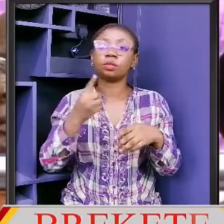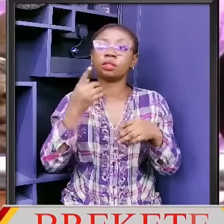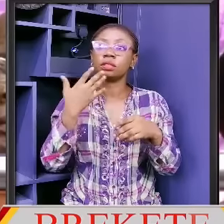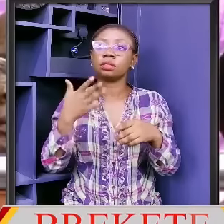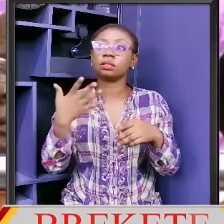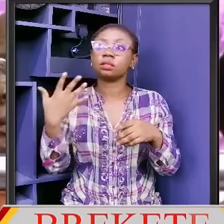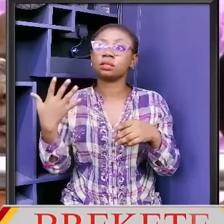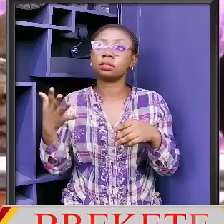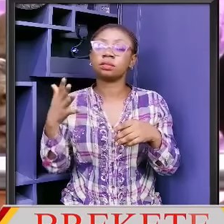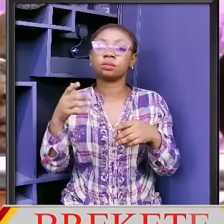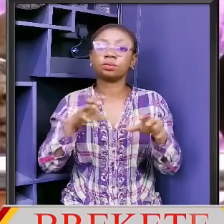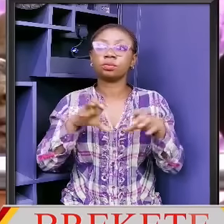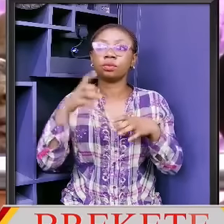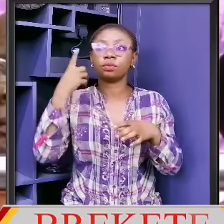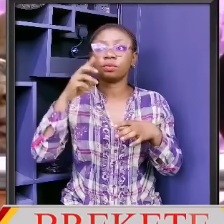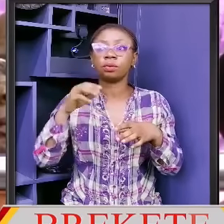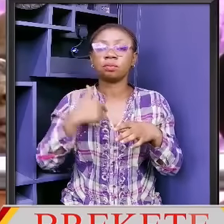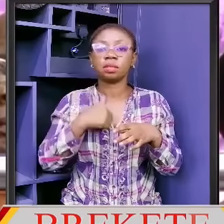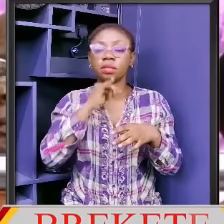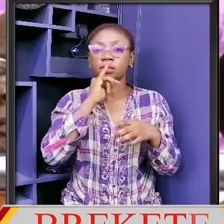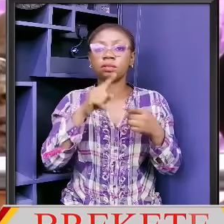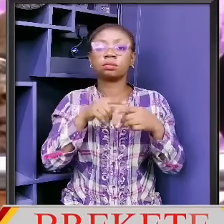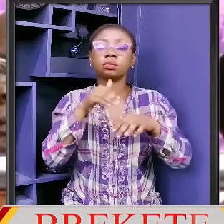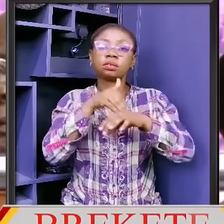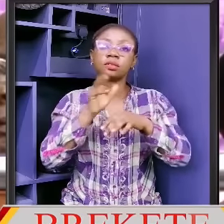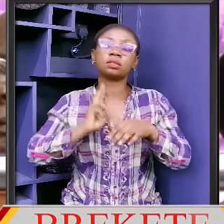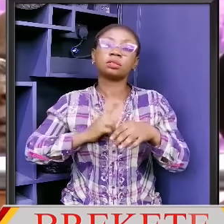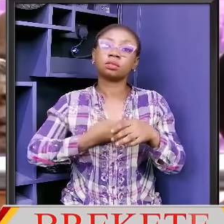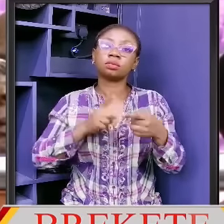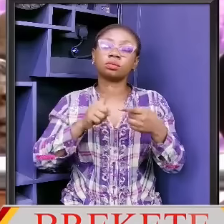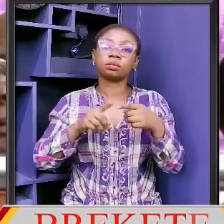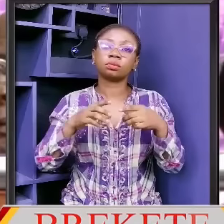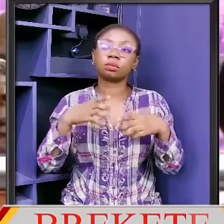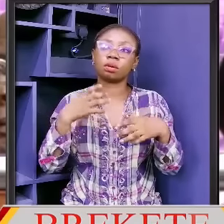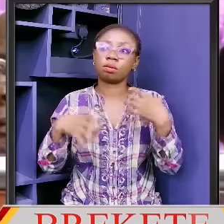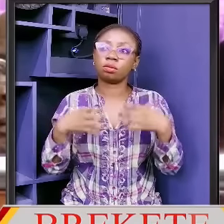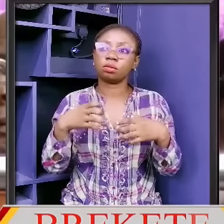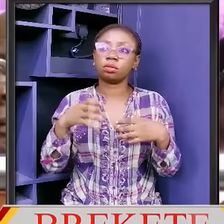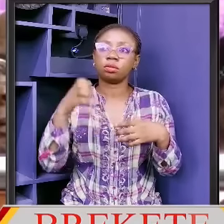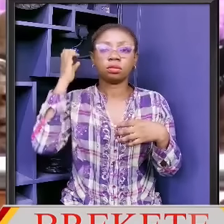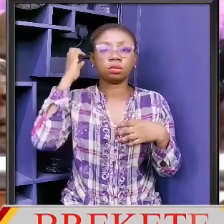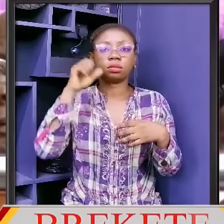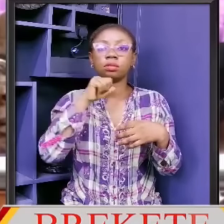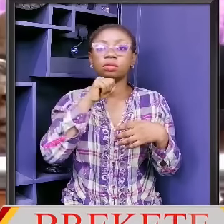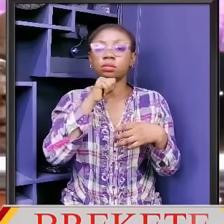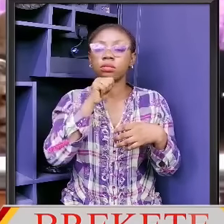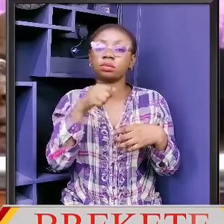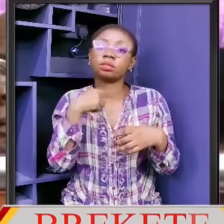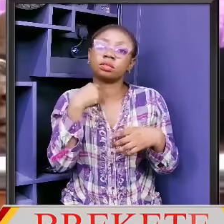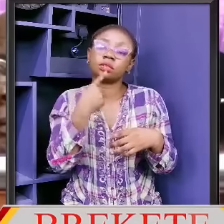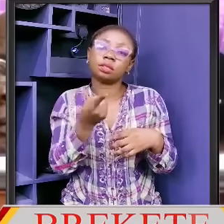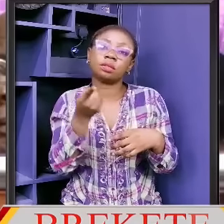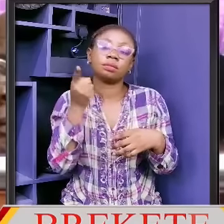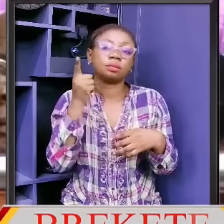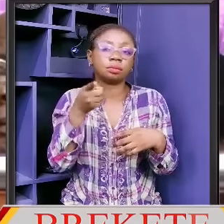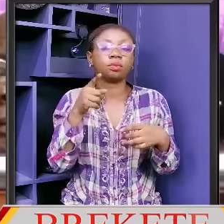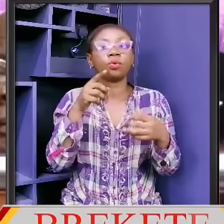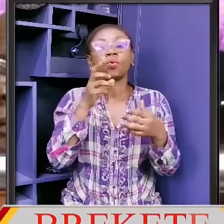he would send us to this thing court. He not tell you the person who call him? He said he don't know them.